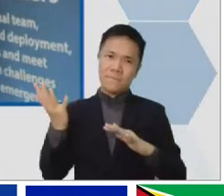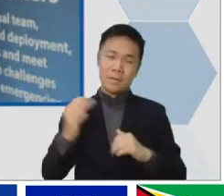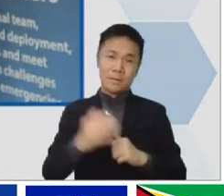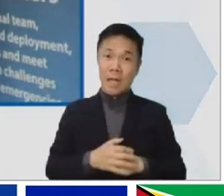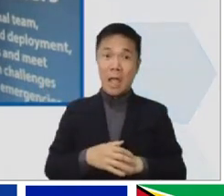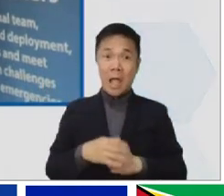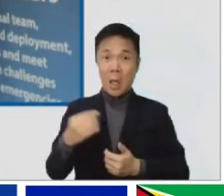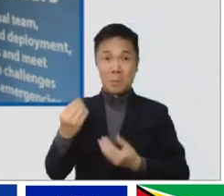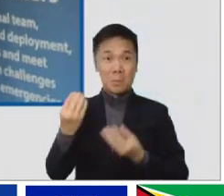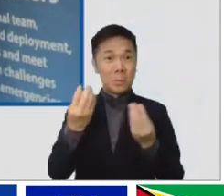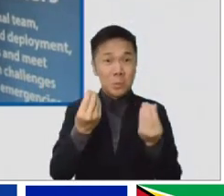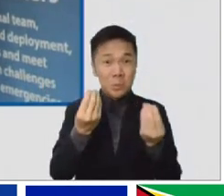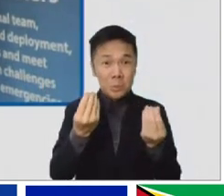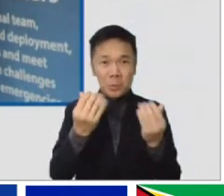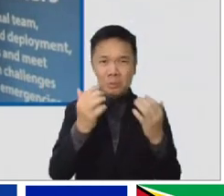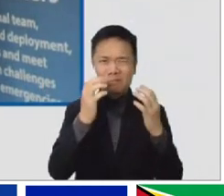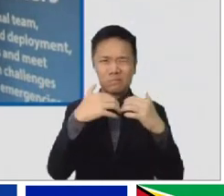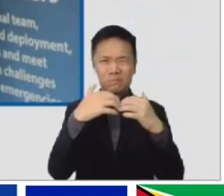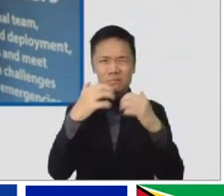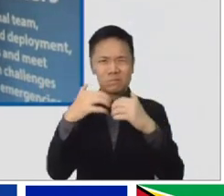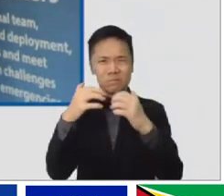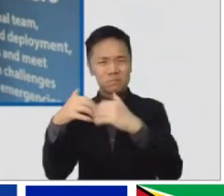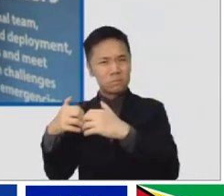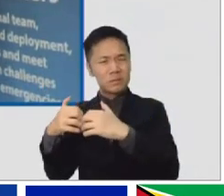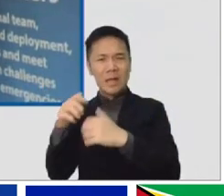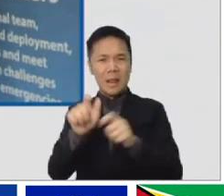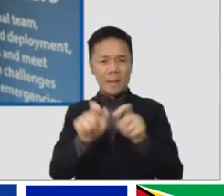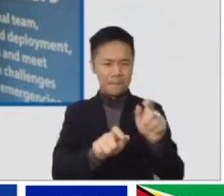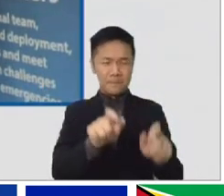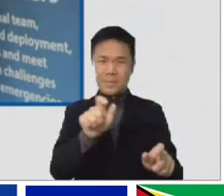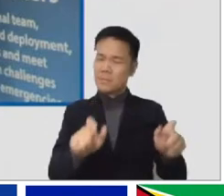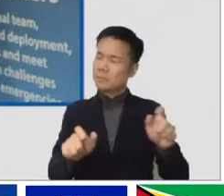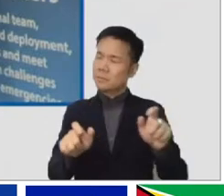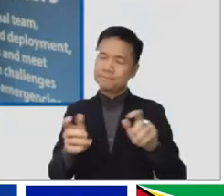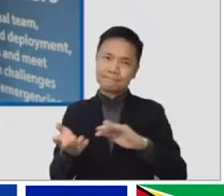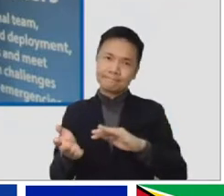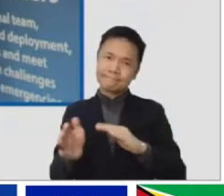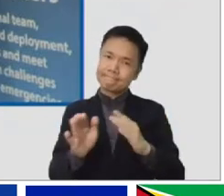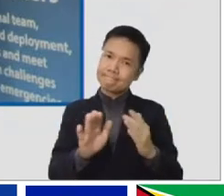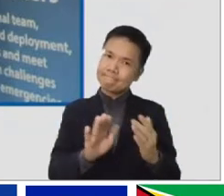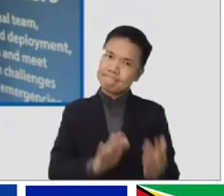damages and people who died. But since